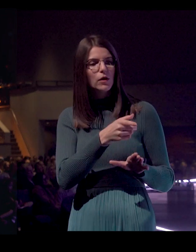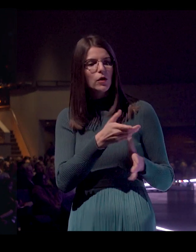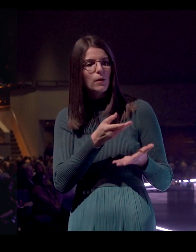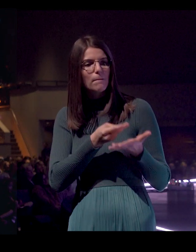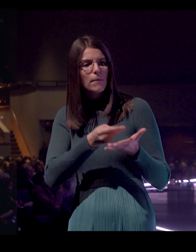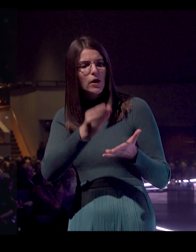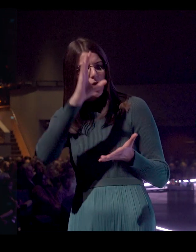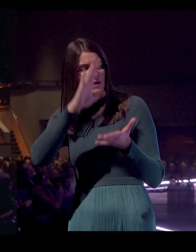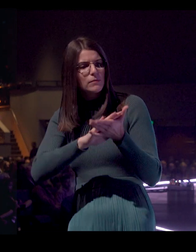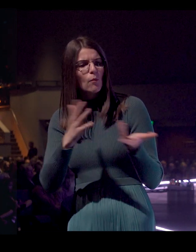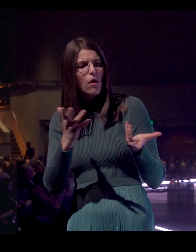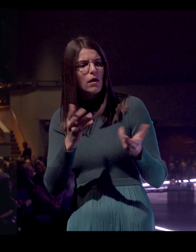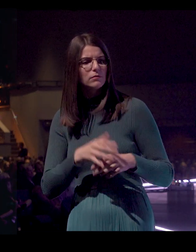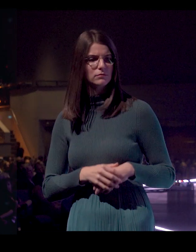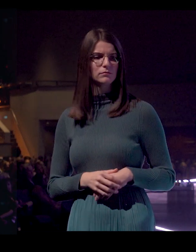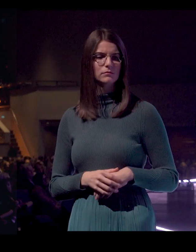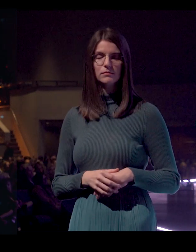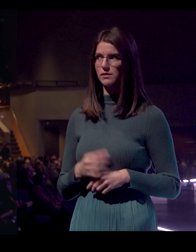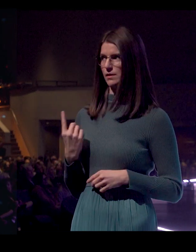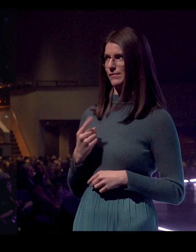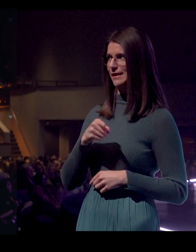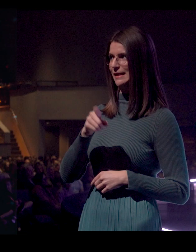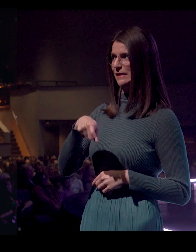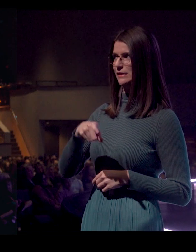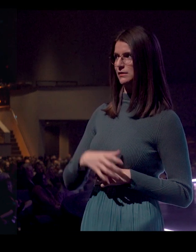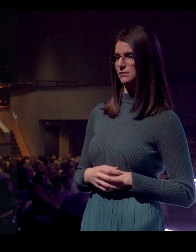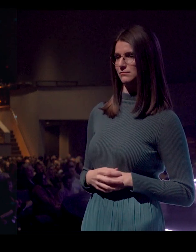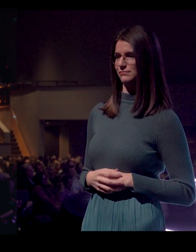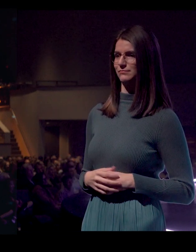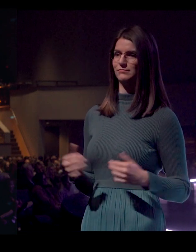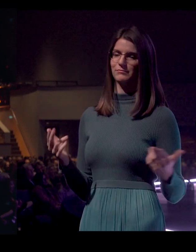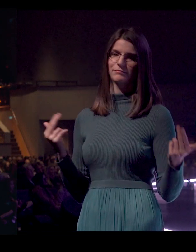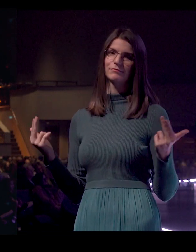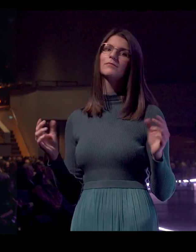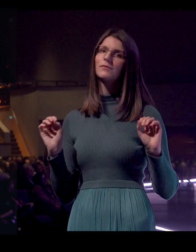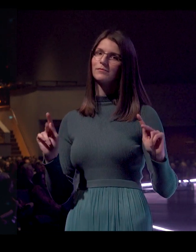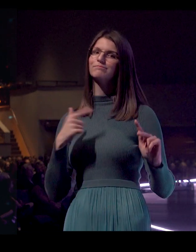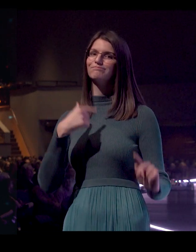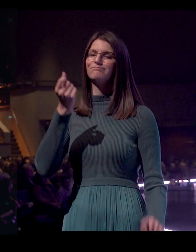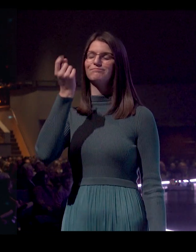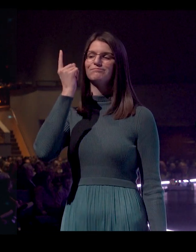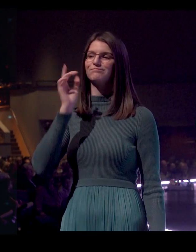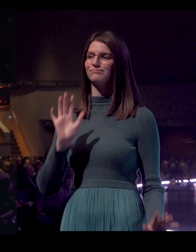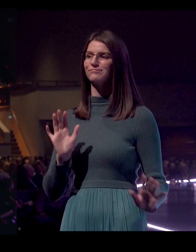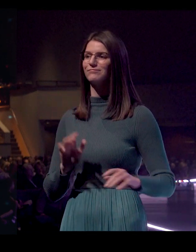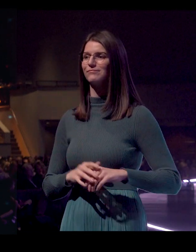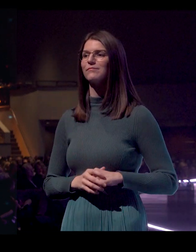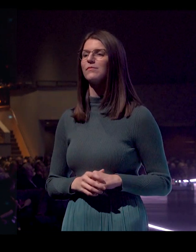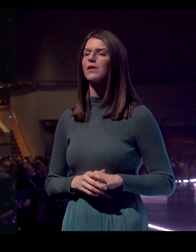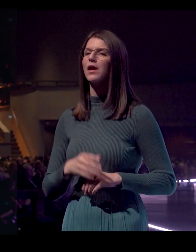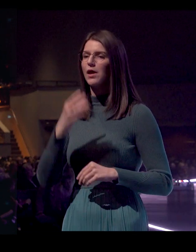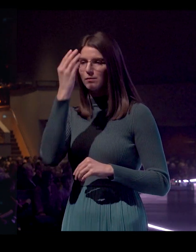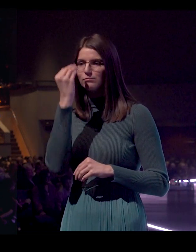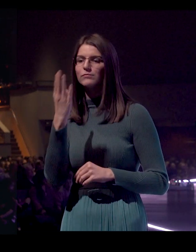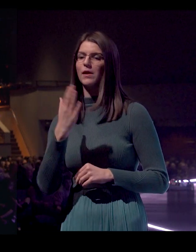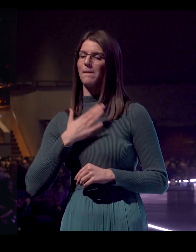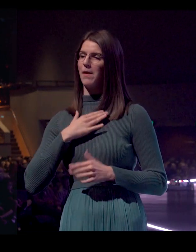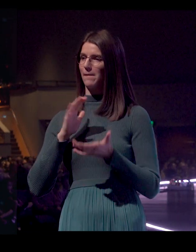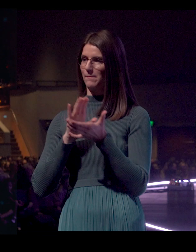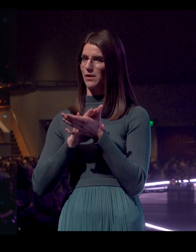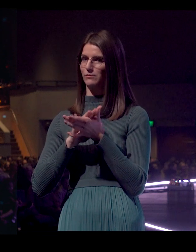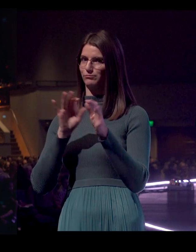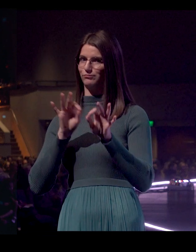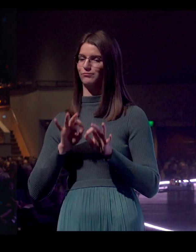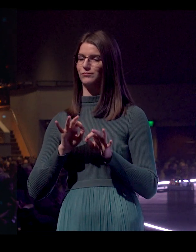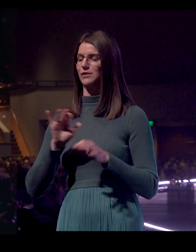was like, okay, I see. I see how it is. I'll give you a little insight into my marriage with Jamie, my wife. She's very much,